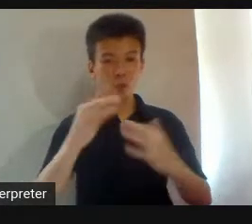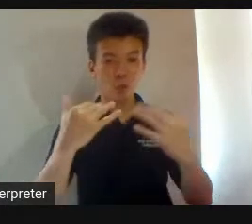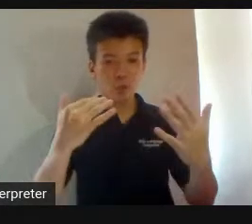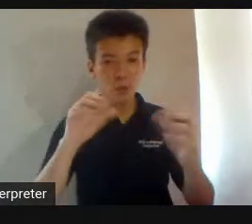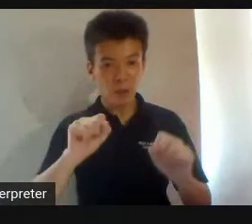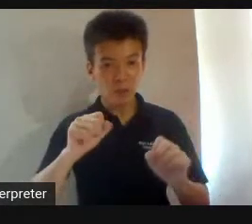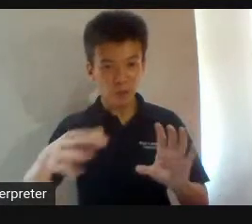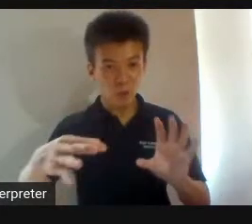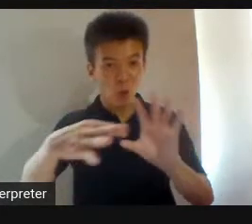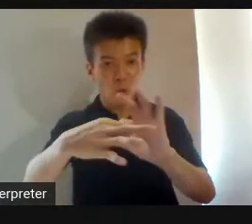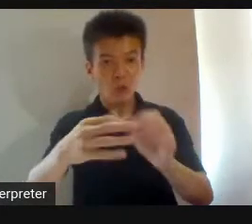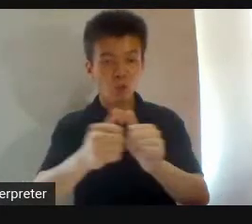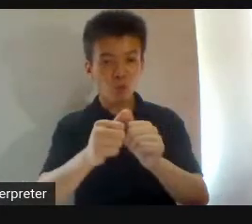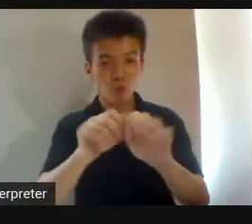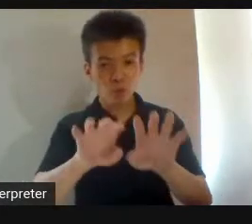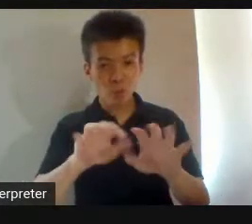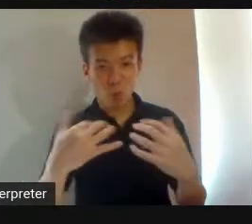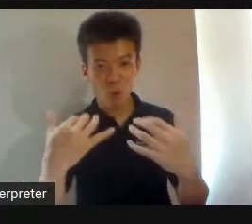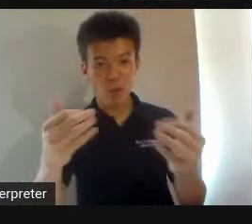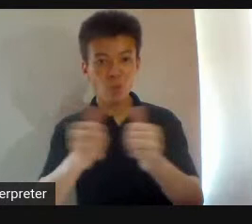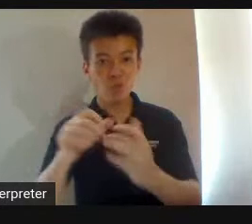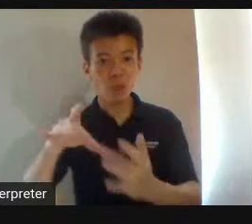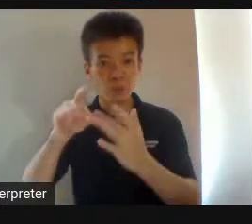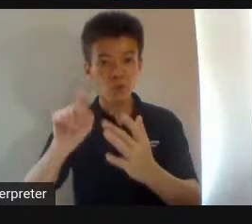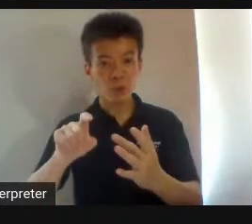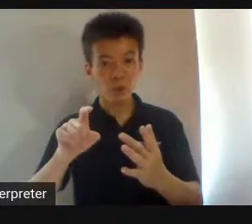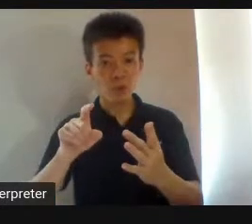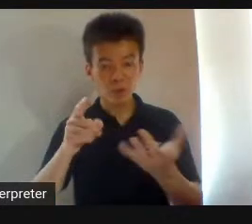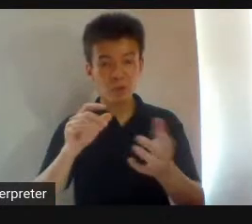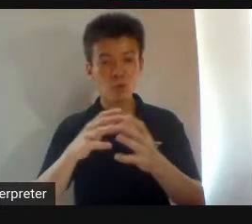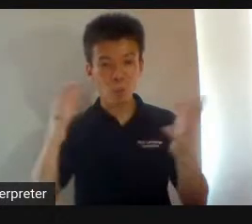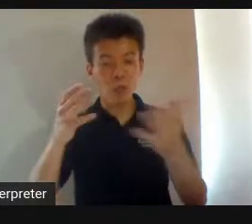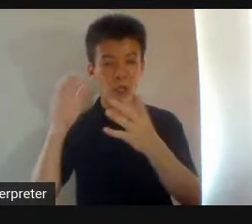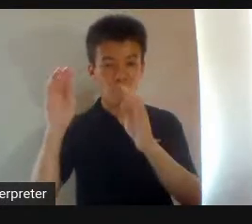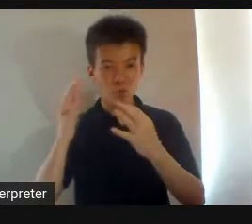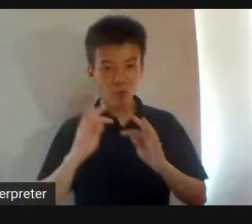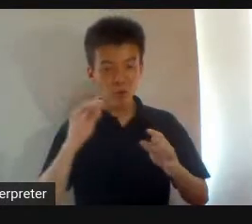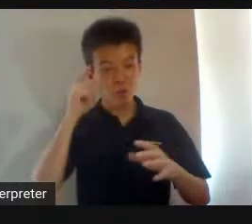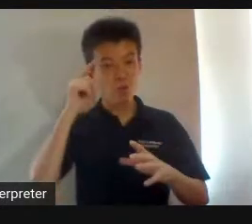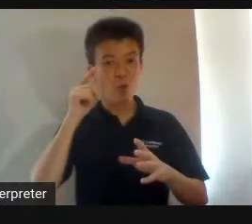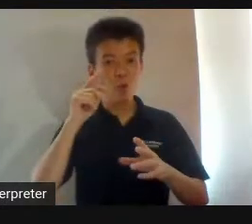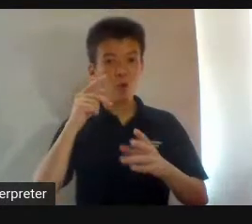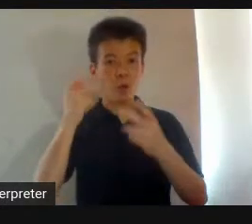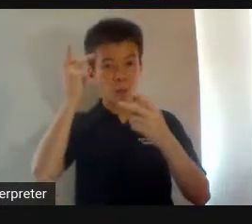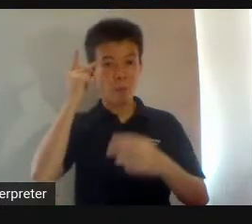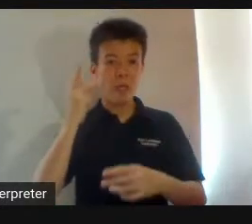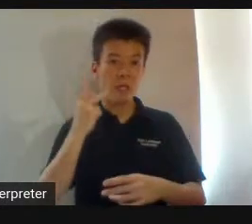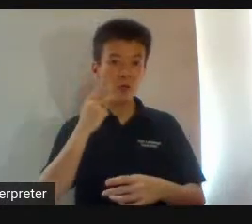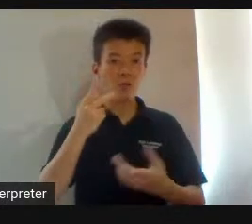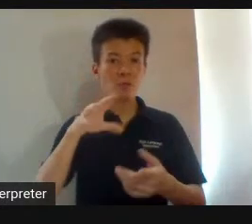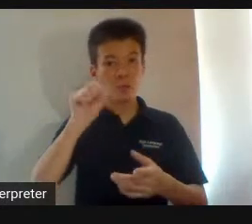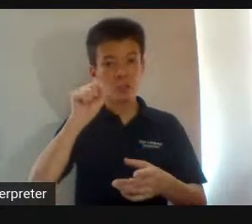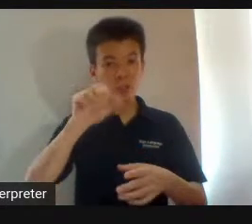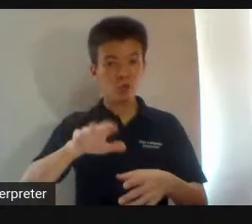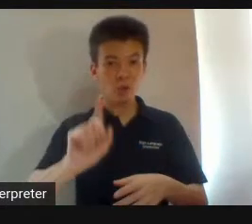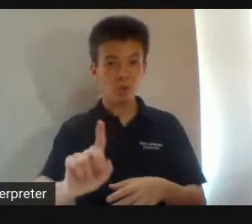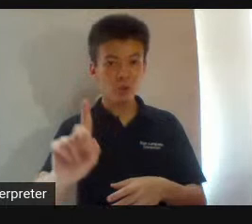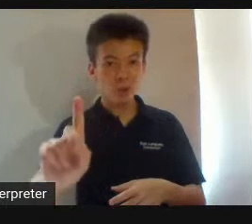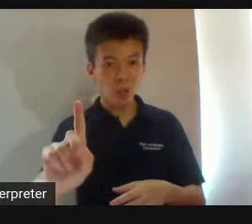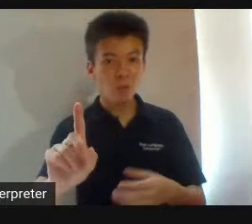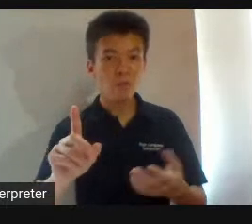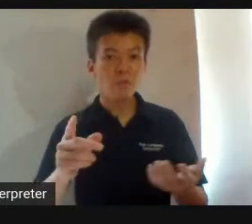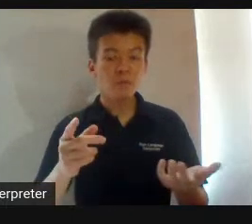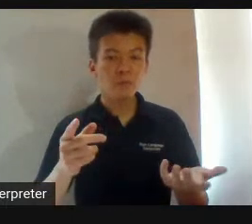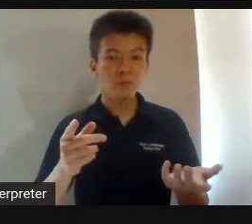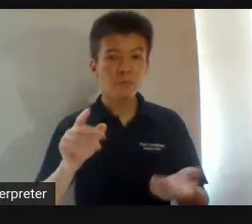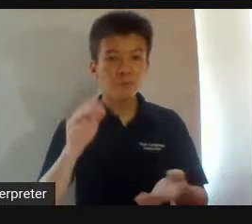connect with audiences with special needs? Because honestly, there's just so much fear for parents taking a child out to a place where he